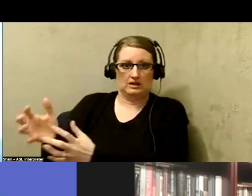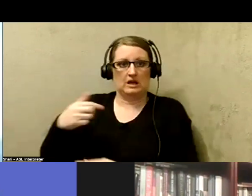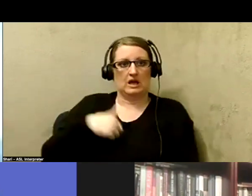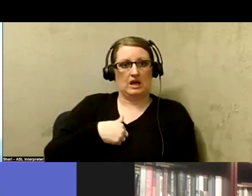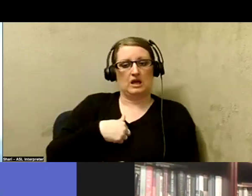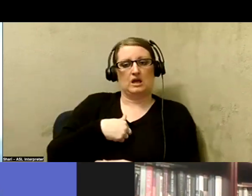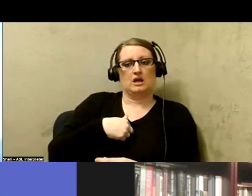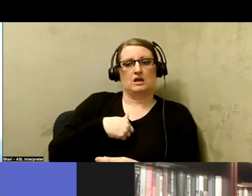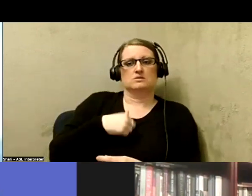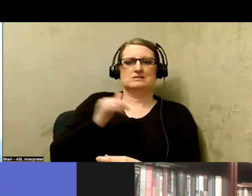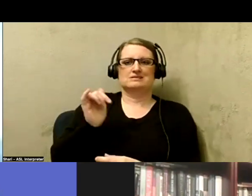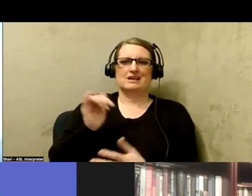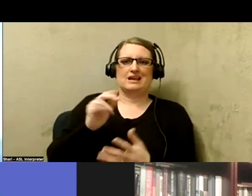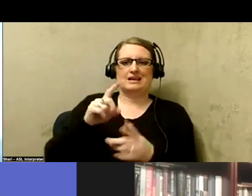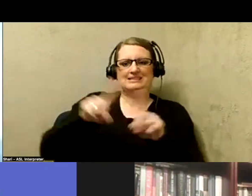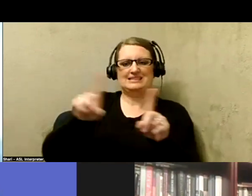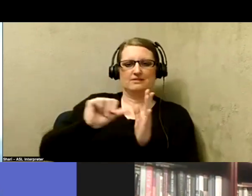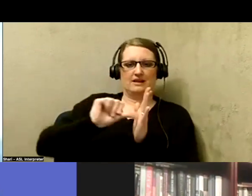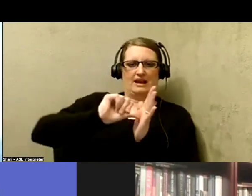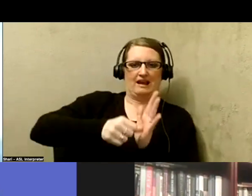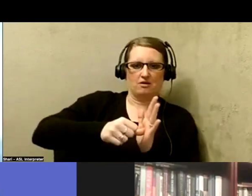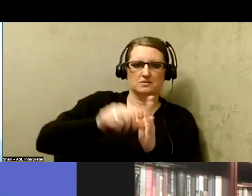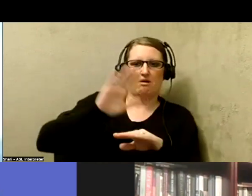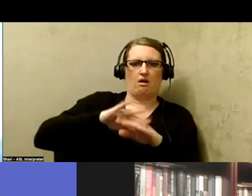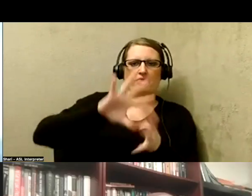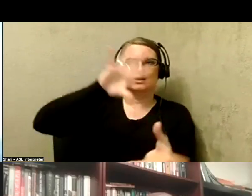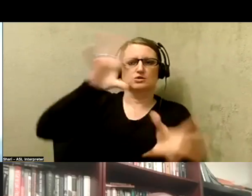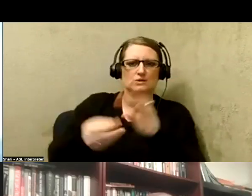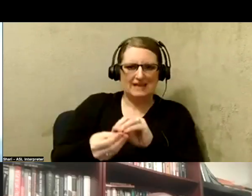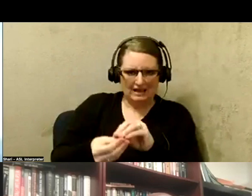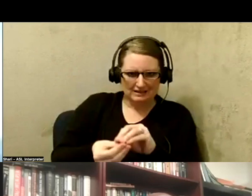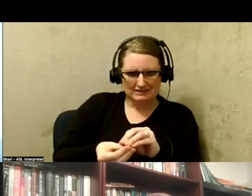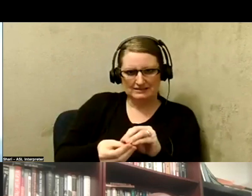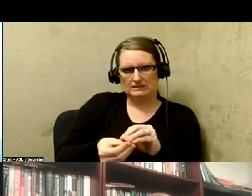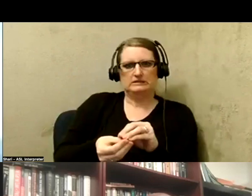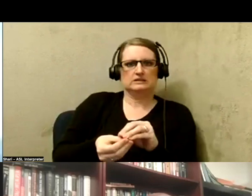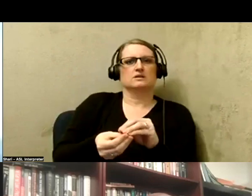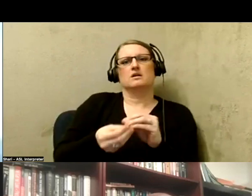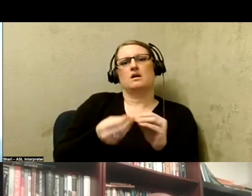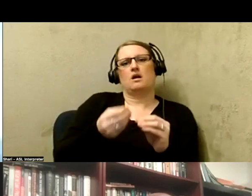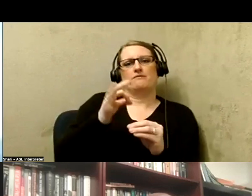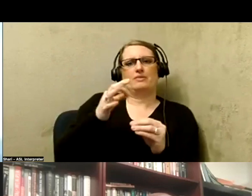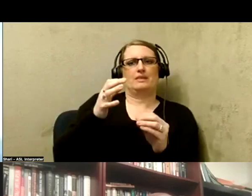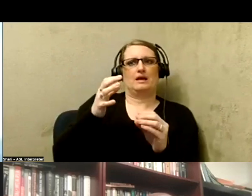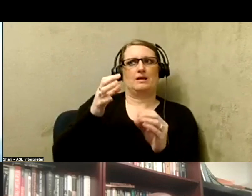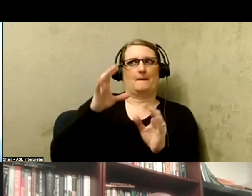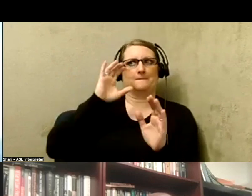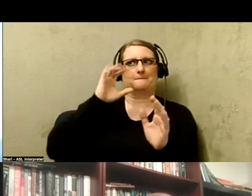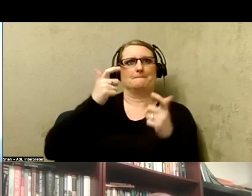different sort of emphasis on the totality of the bigger picture of what